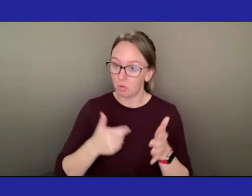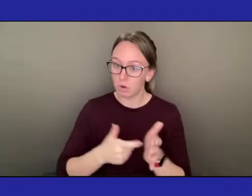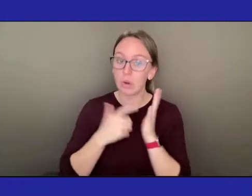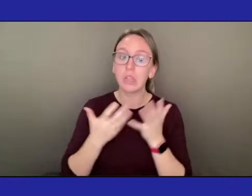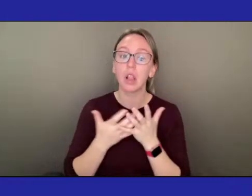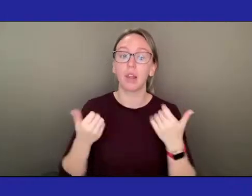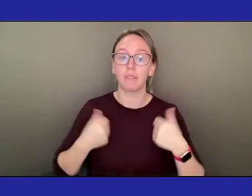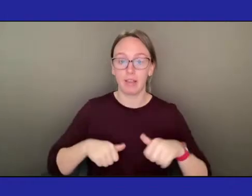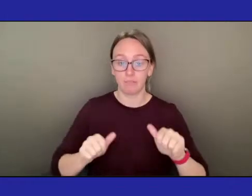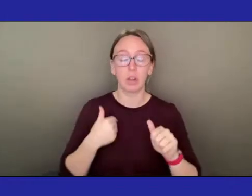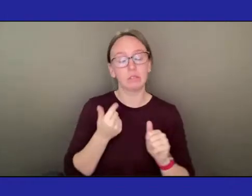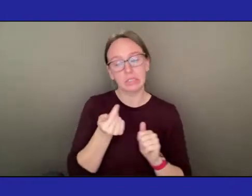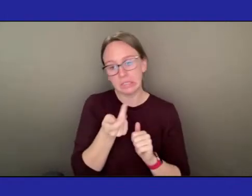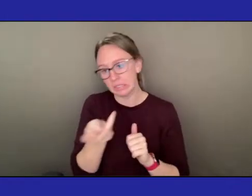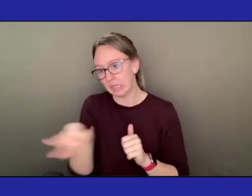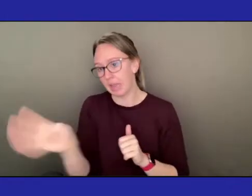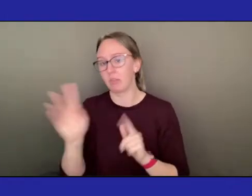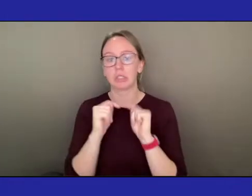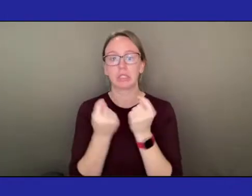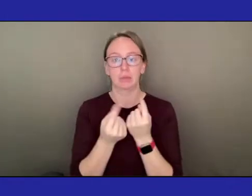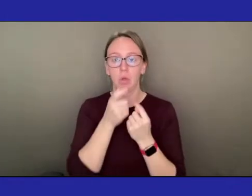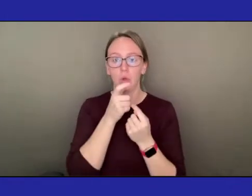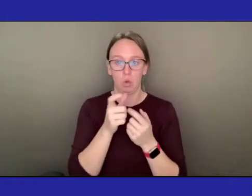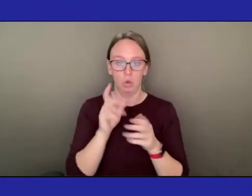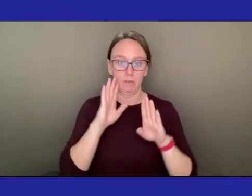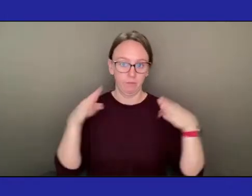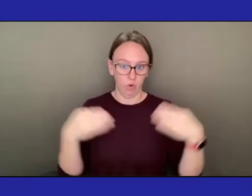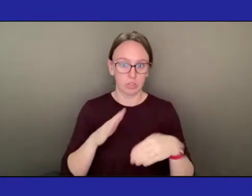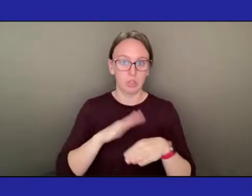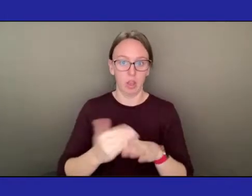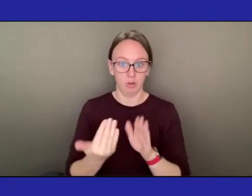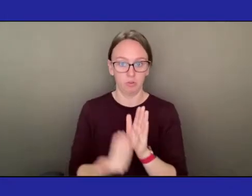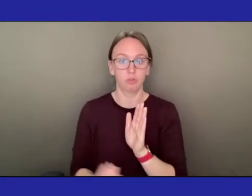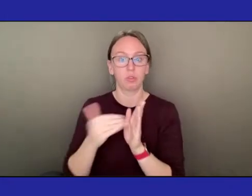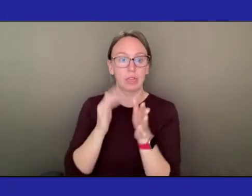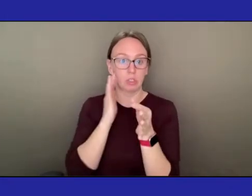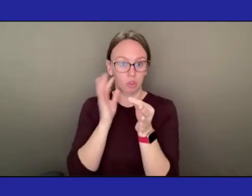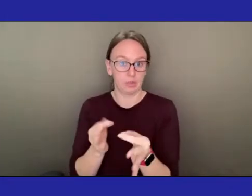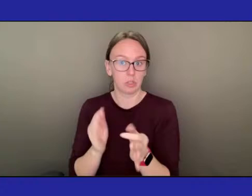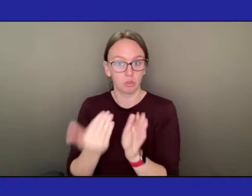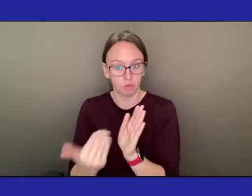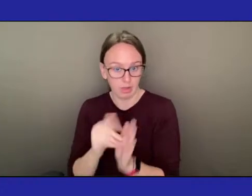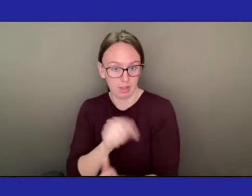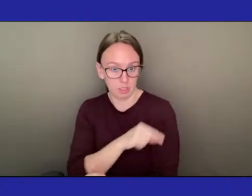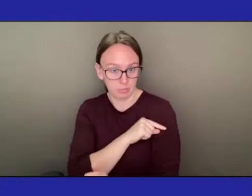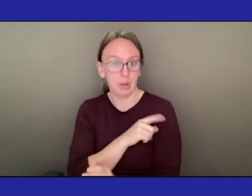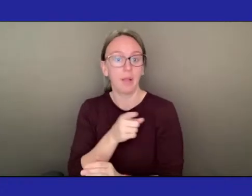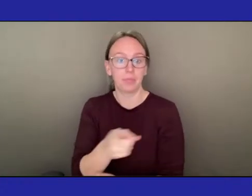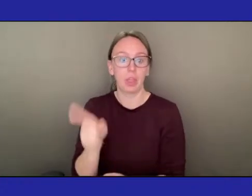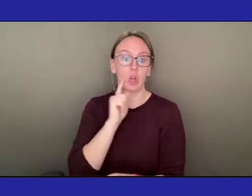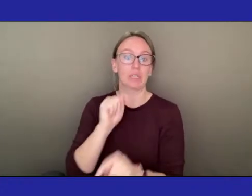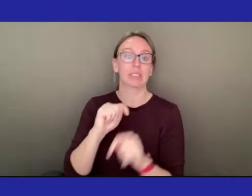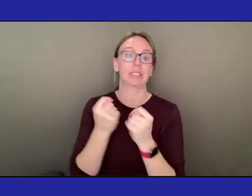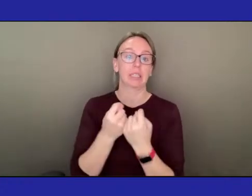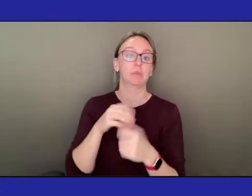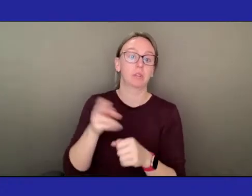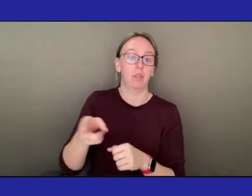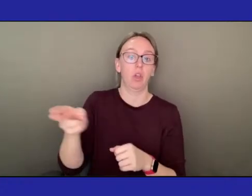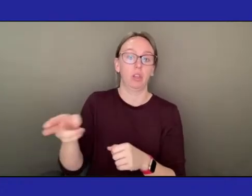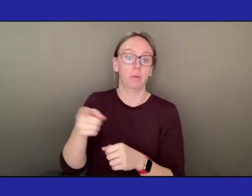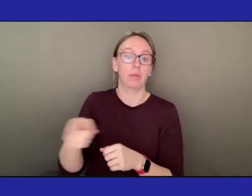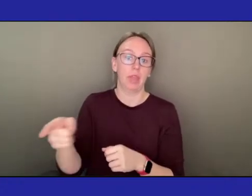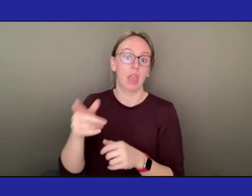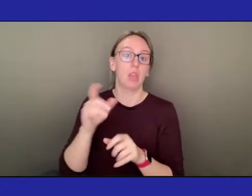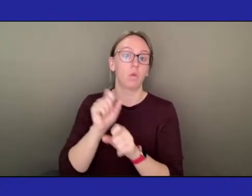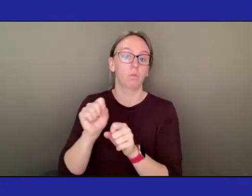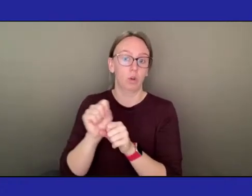multiple teams who are working on redeterminations, and there are teams at health and hospitals who work on redeterminations as well, and we work